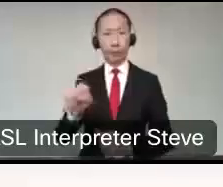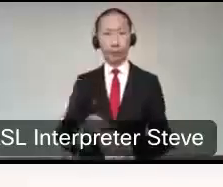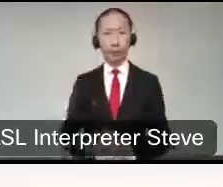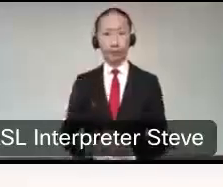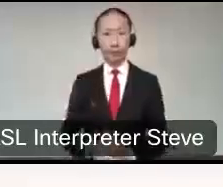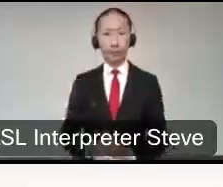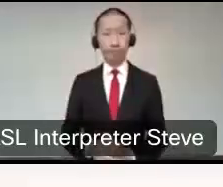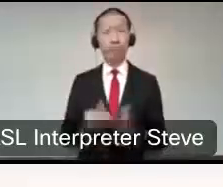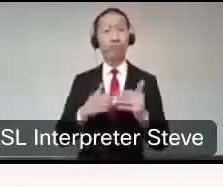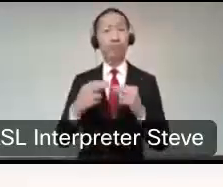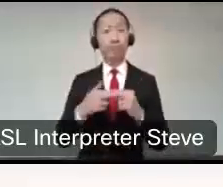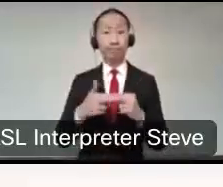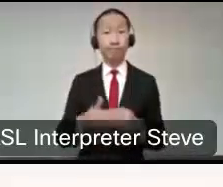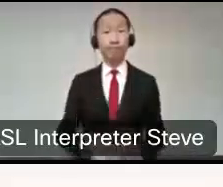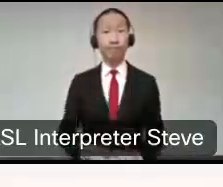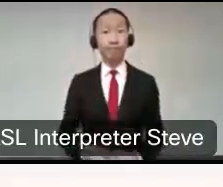Next slide.